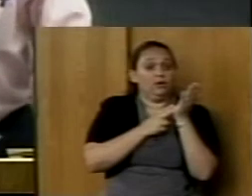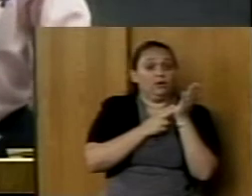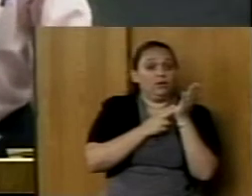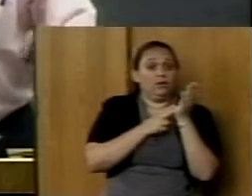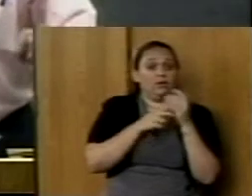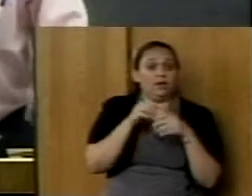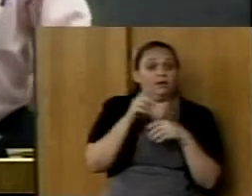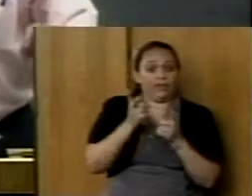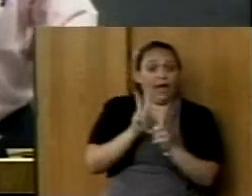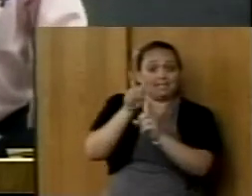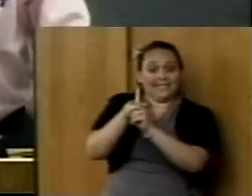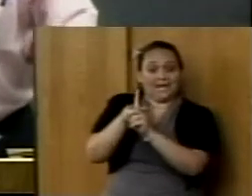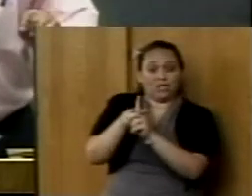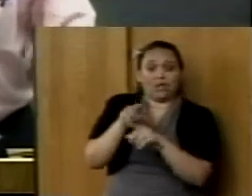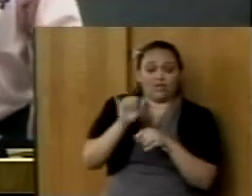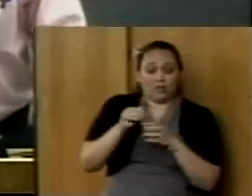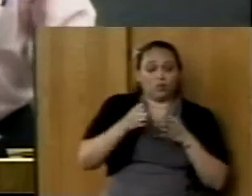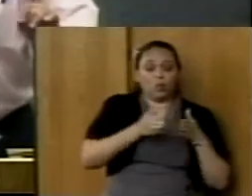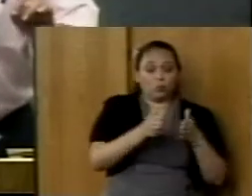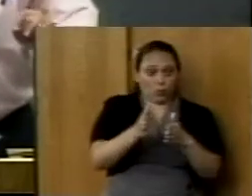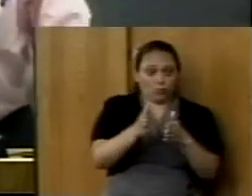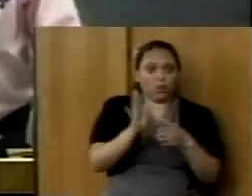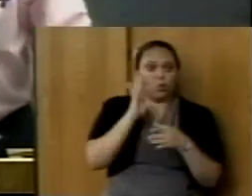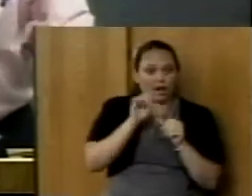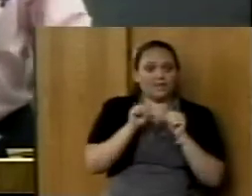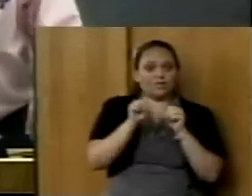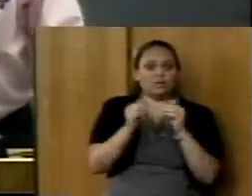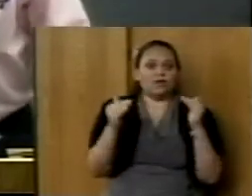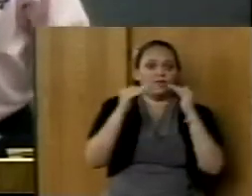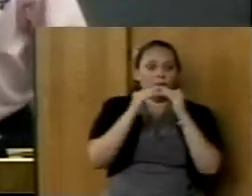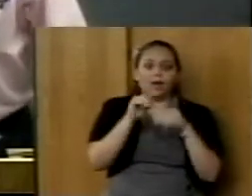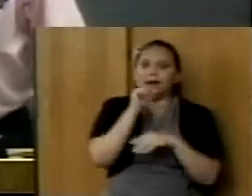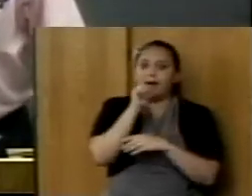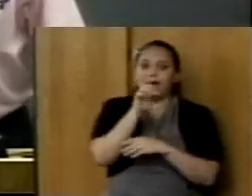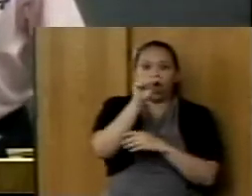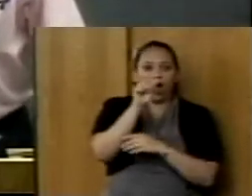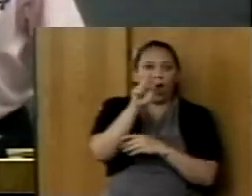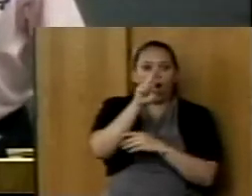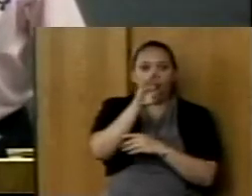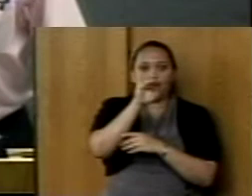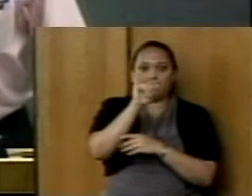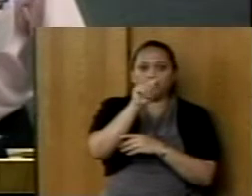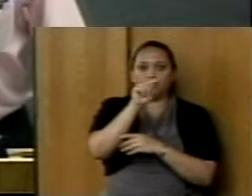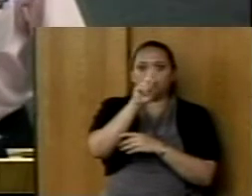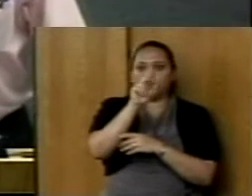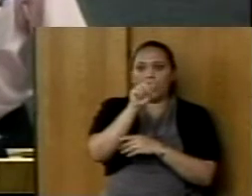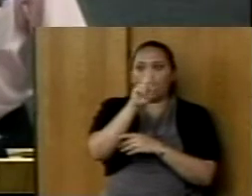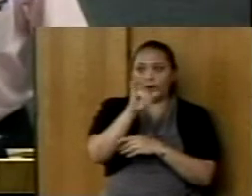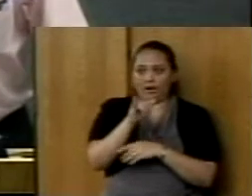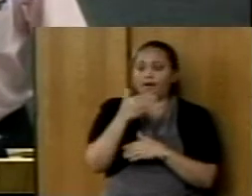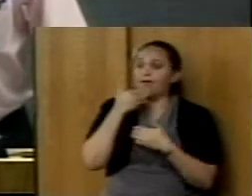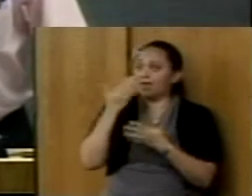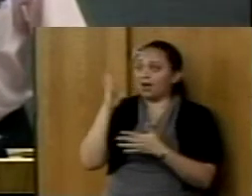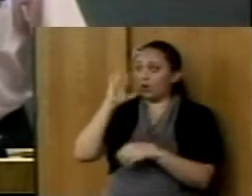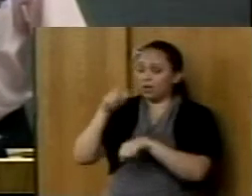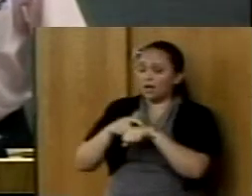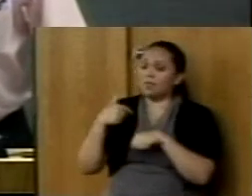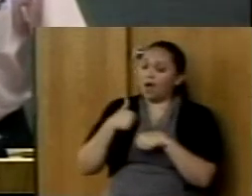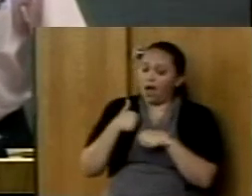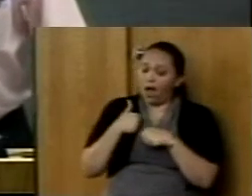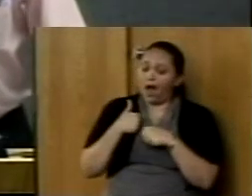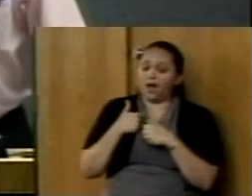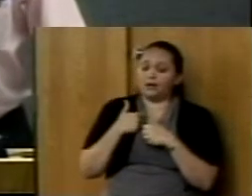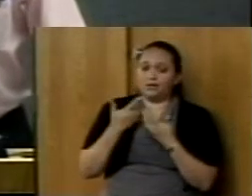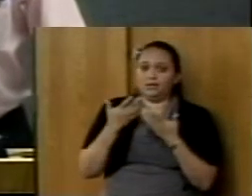the assignation of routes will continue to be fair and that it will not be arbitrary. And I thank you for your time. I urge you to bring this to